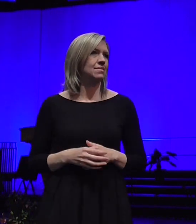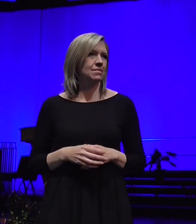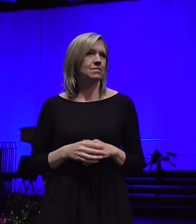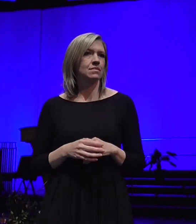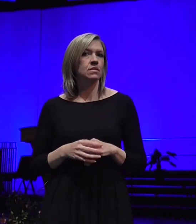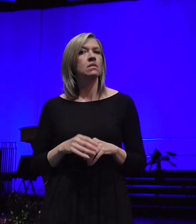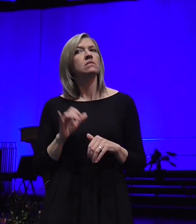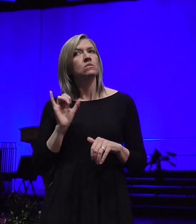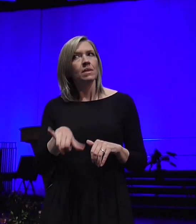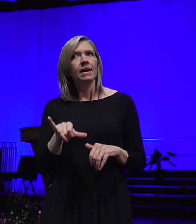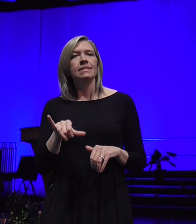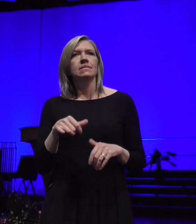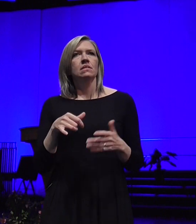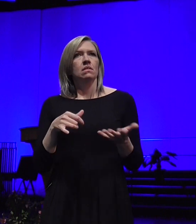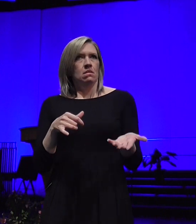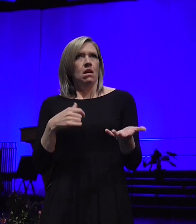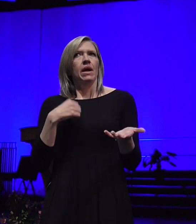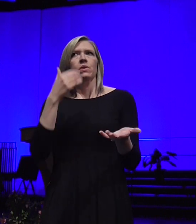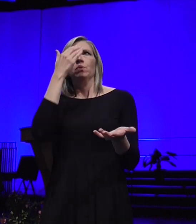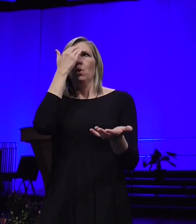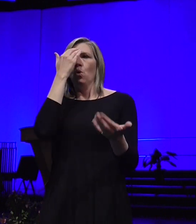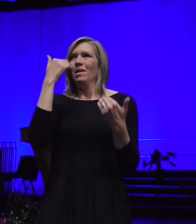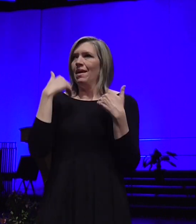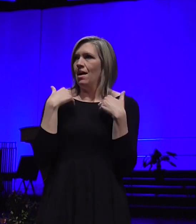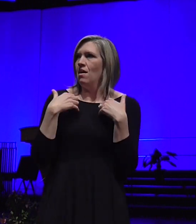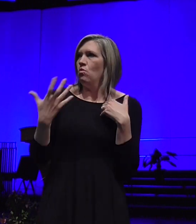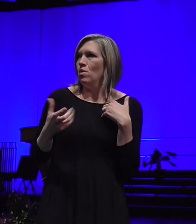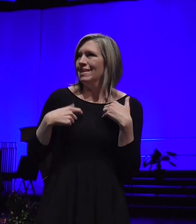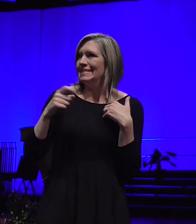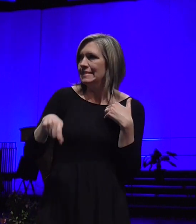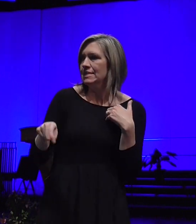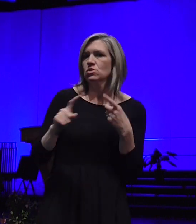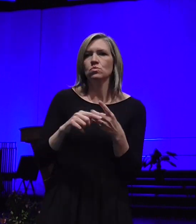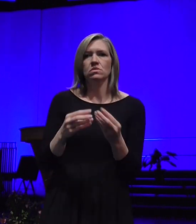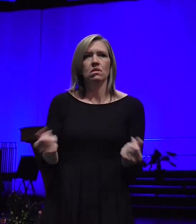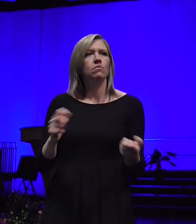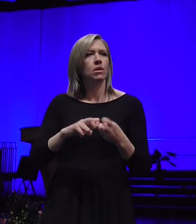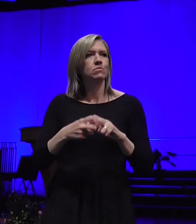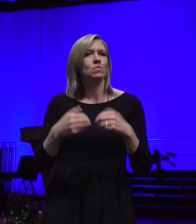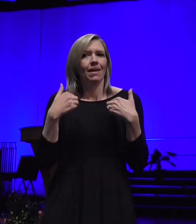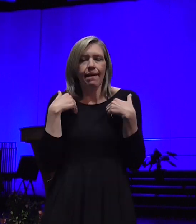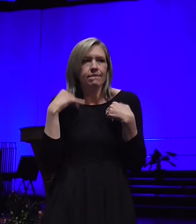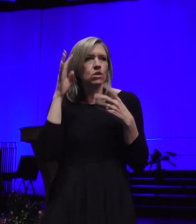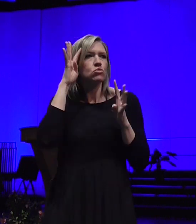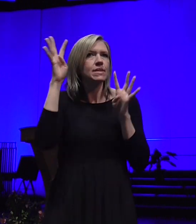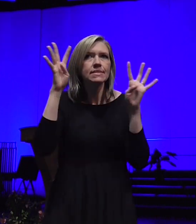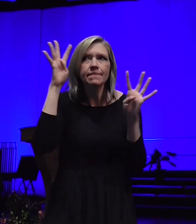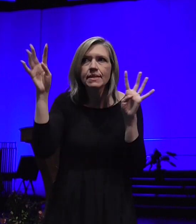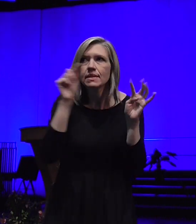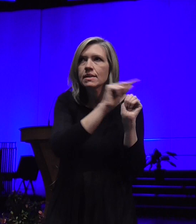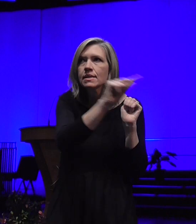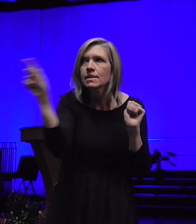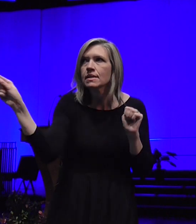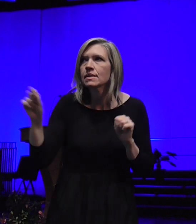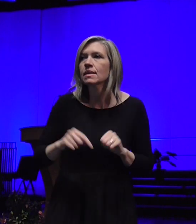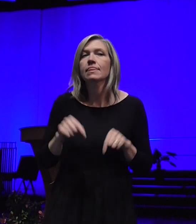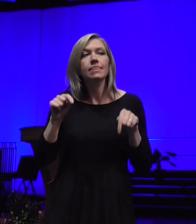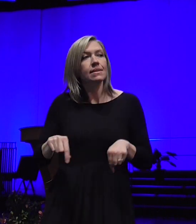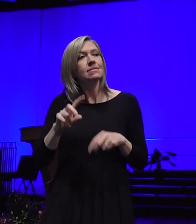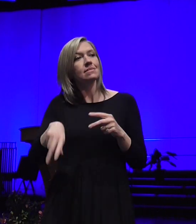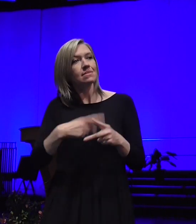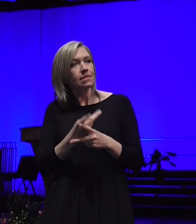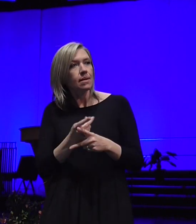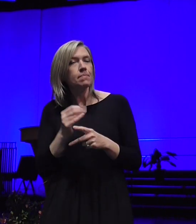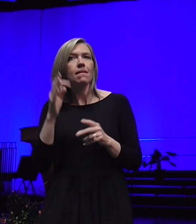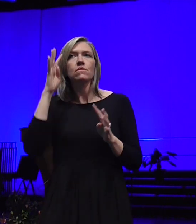So this is how I know that we've got what we need to solve these problems, our creativity. I mean, with this kind of